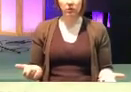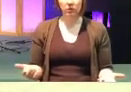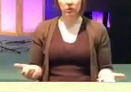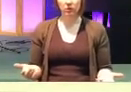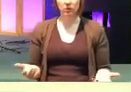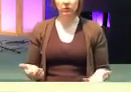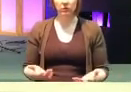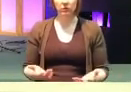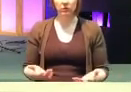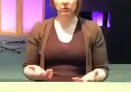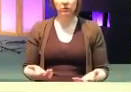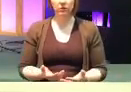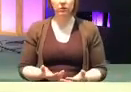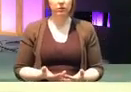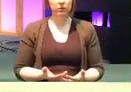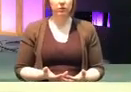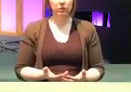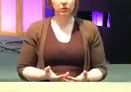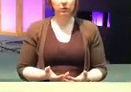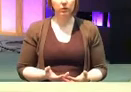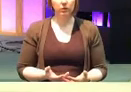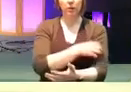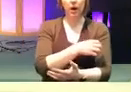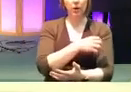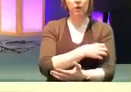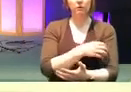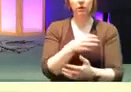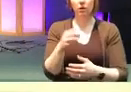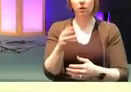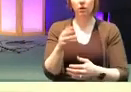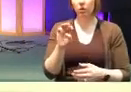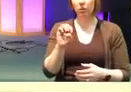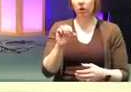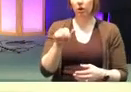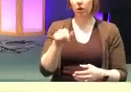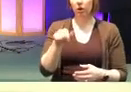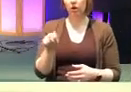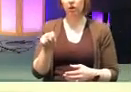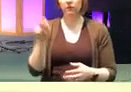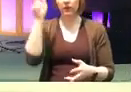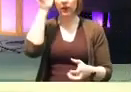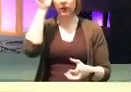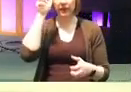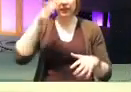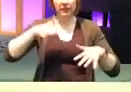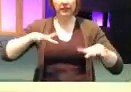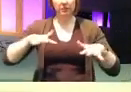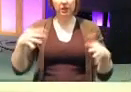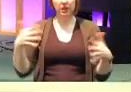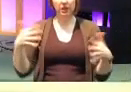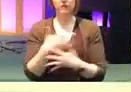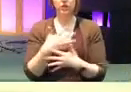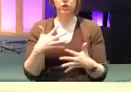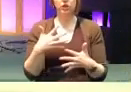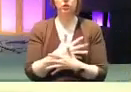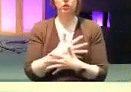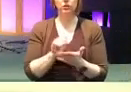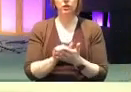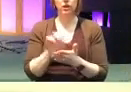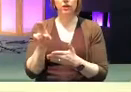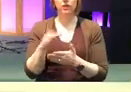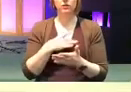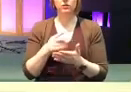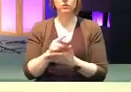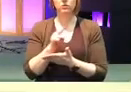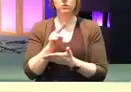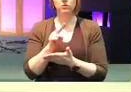There is a powerful weapon of the enemy is intimidation and fear. The